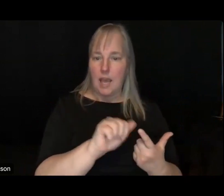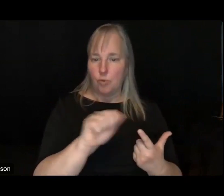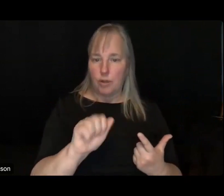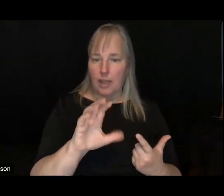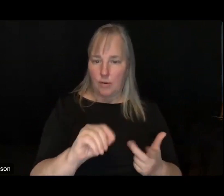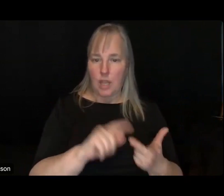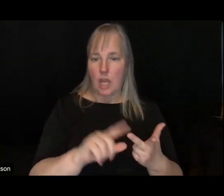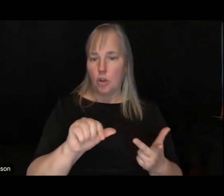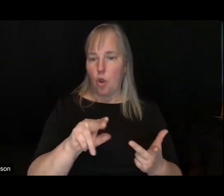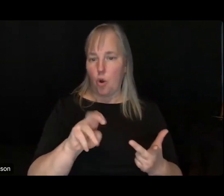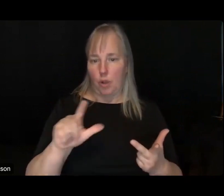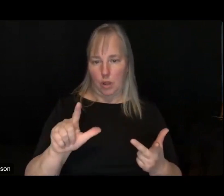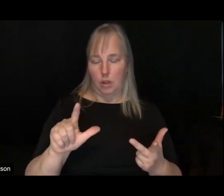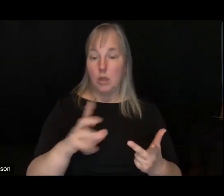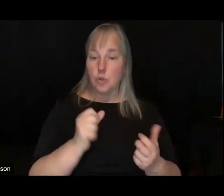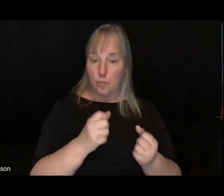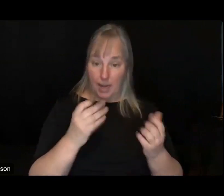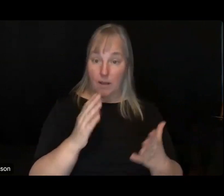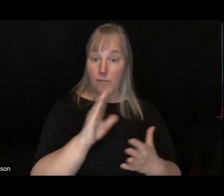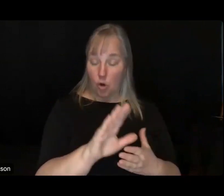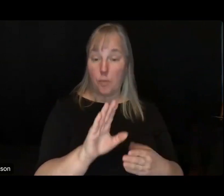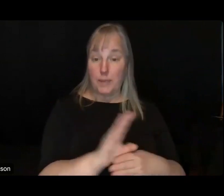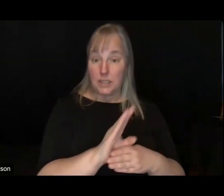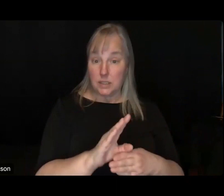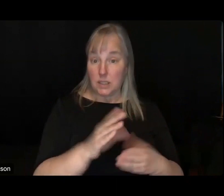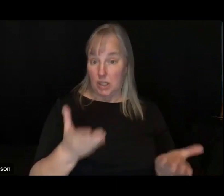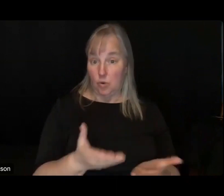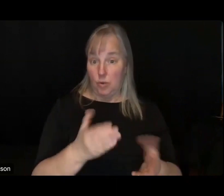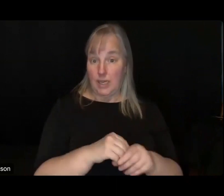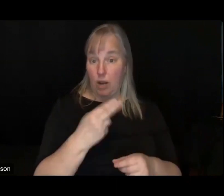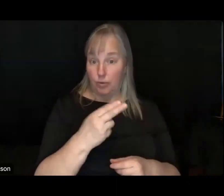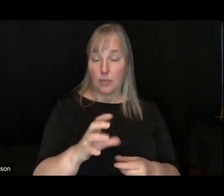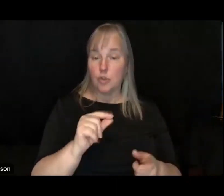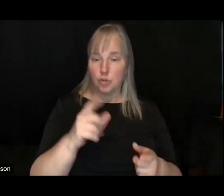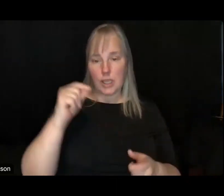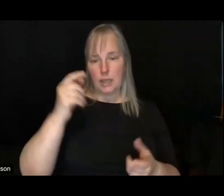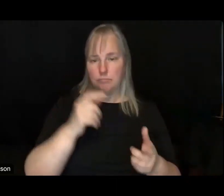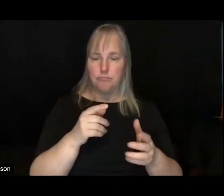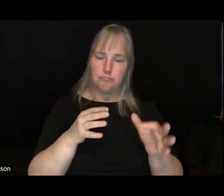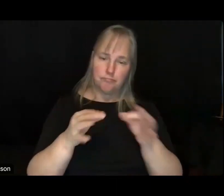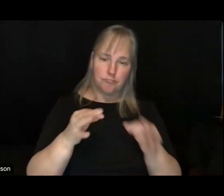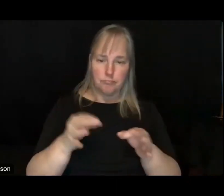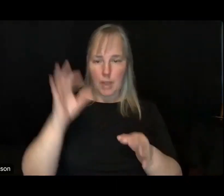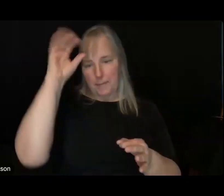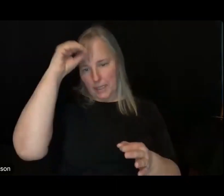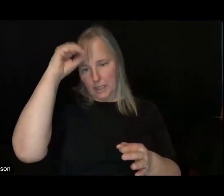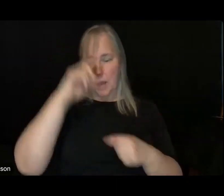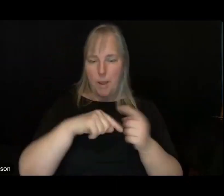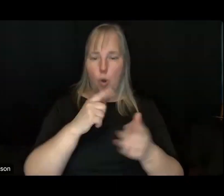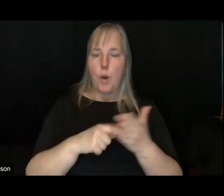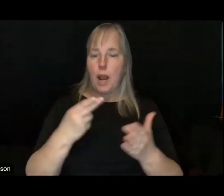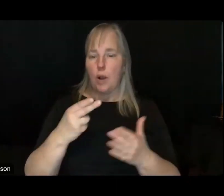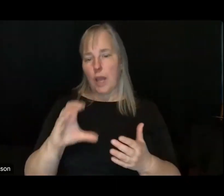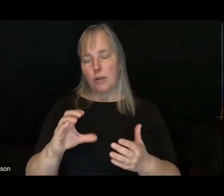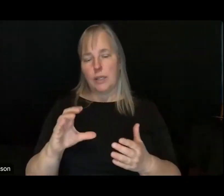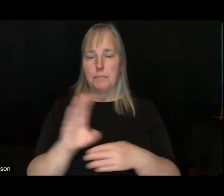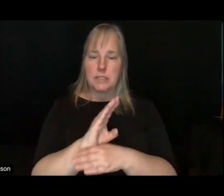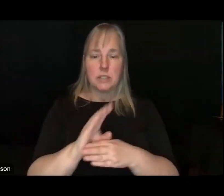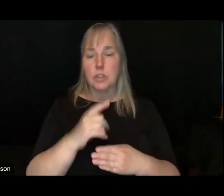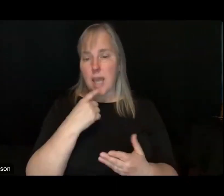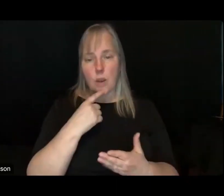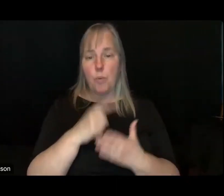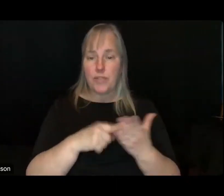so a lot of her businesses are Howard County, so she can kind of opine on across industries what Howard County businesses are saying and what they're going through. And then we have